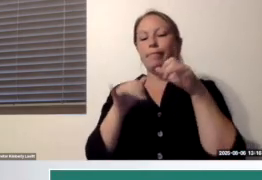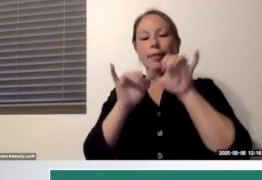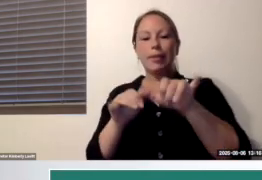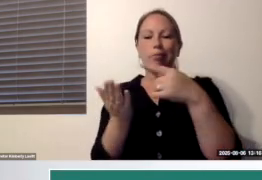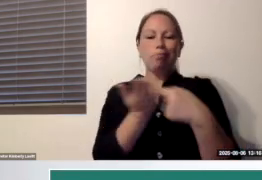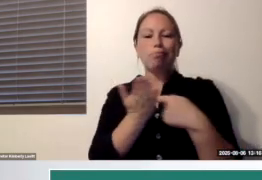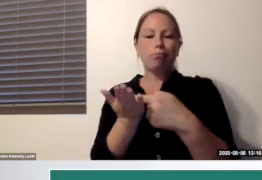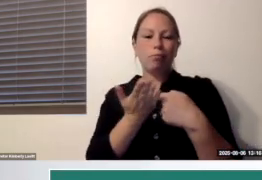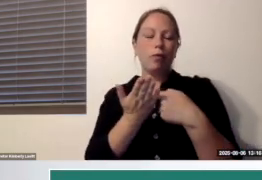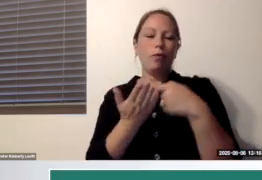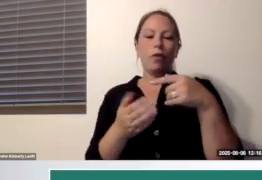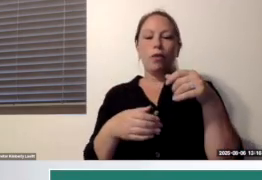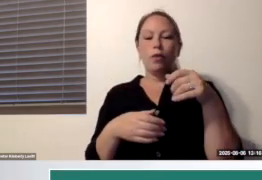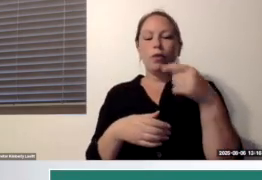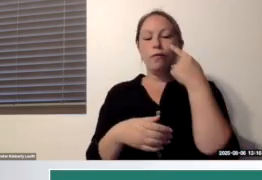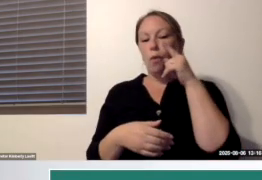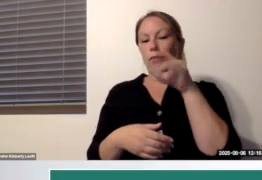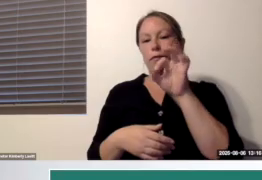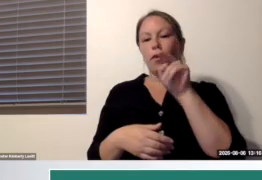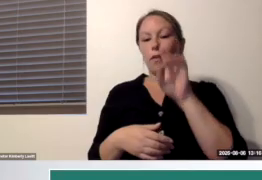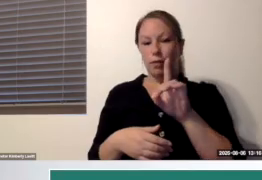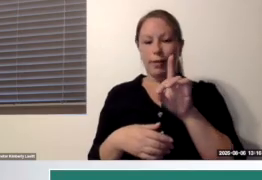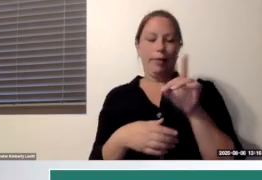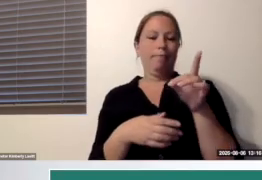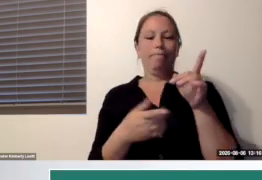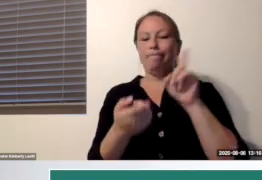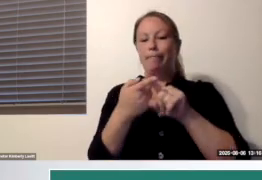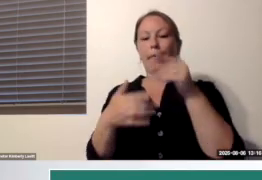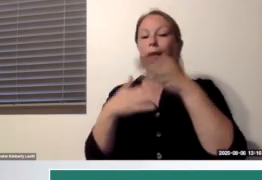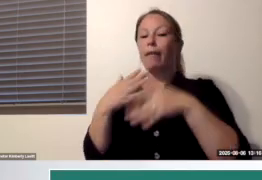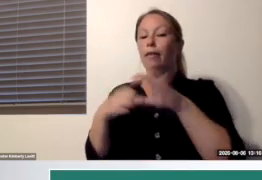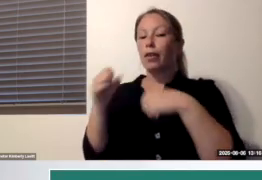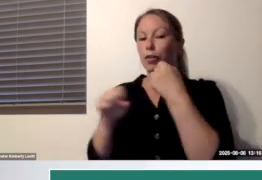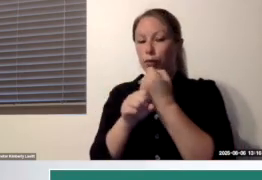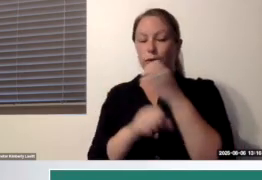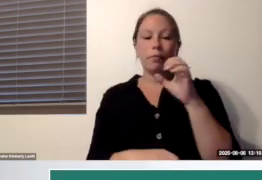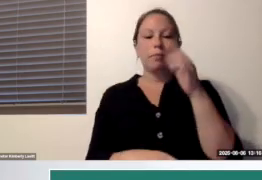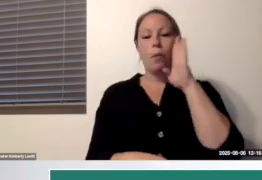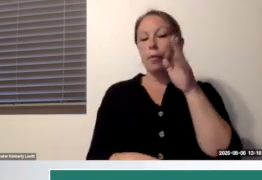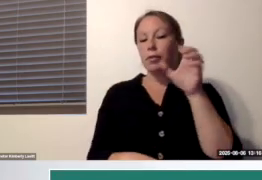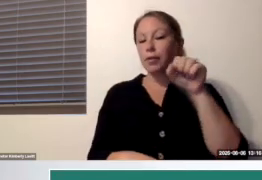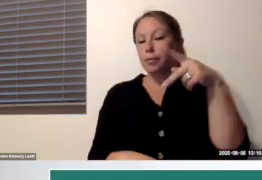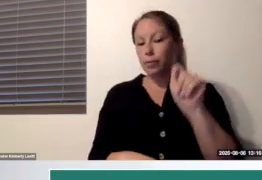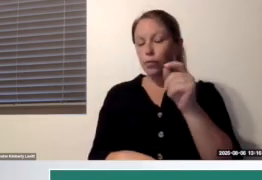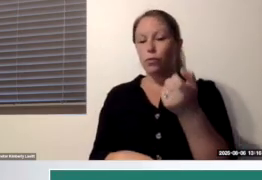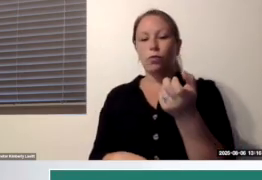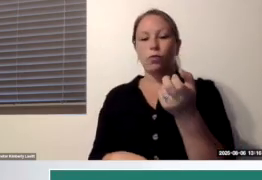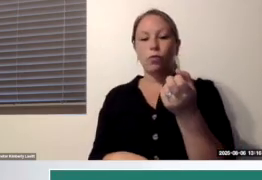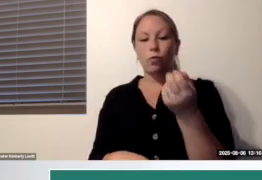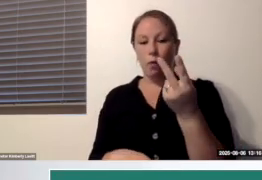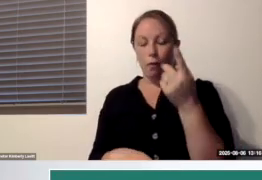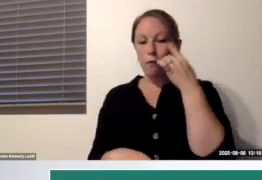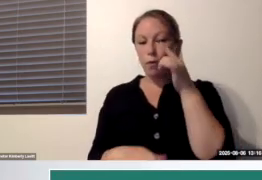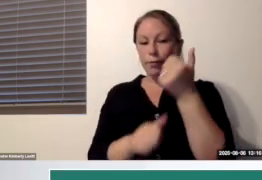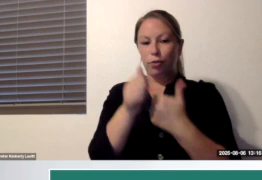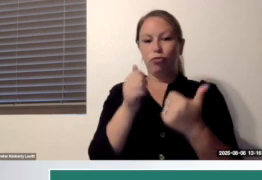for the Greenhouse Gas Reduction Fund. They have until the end of this year's legislative session on September 12th to pass bills that could amend the state budget